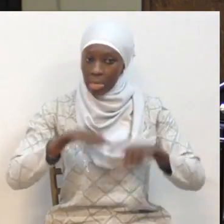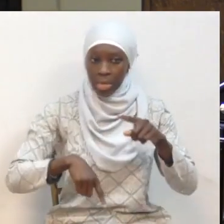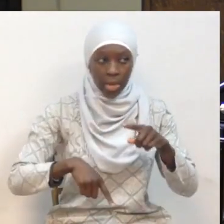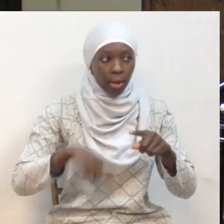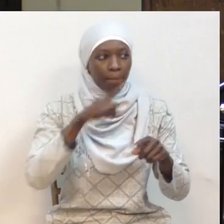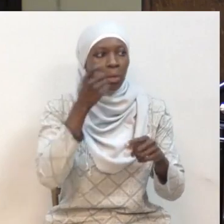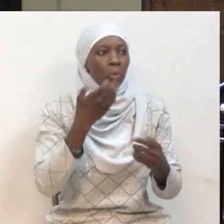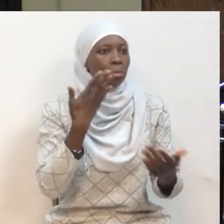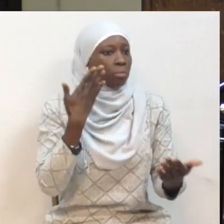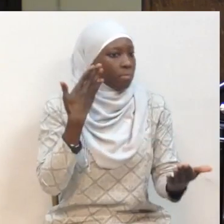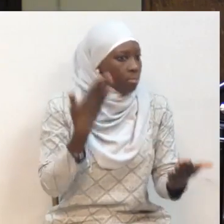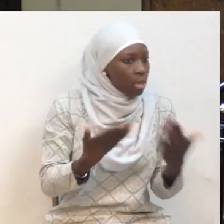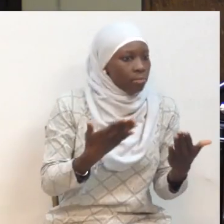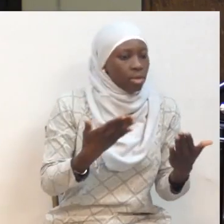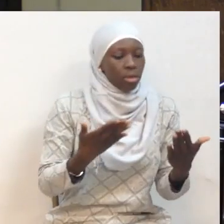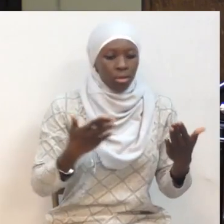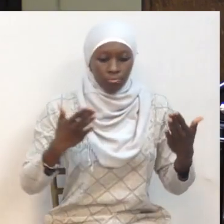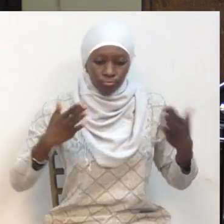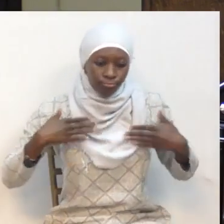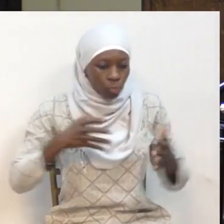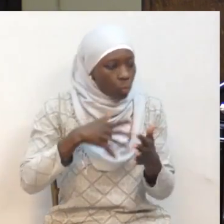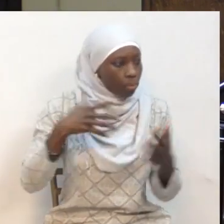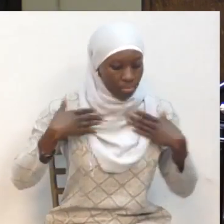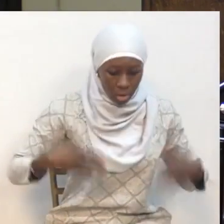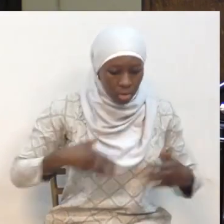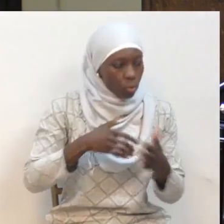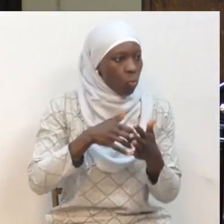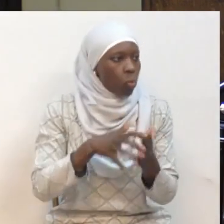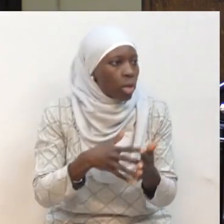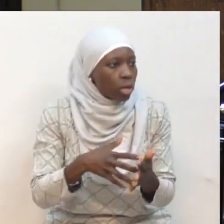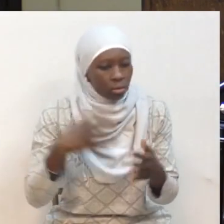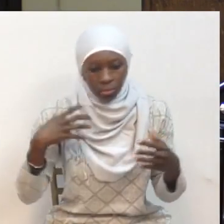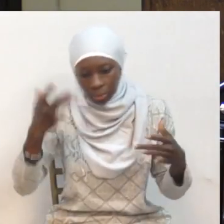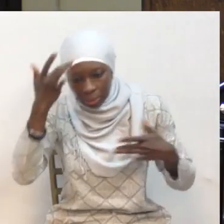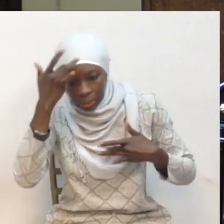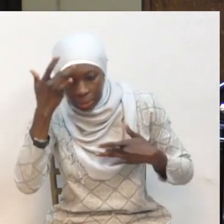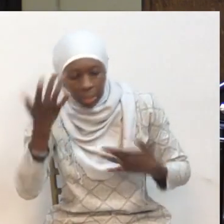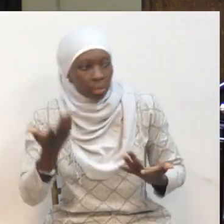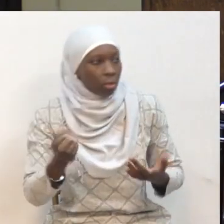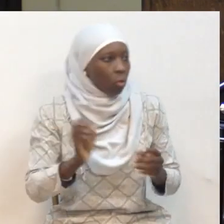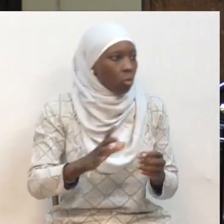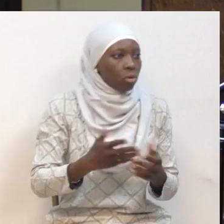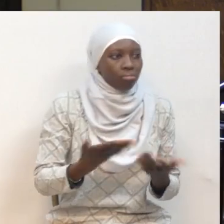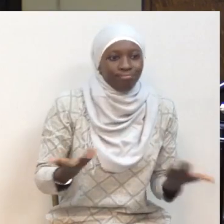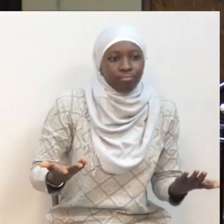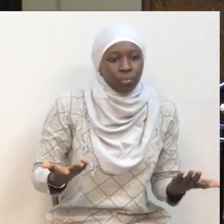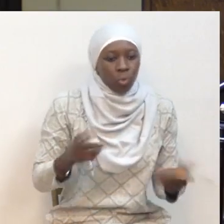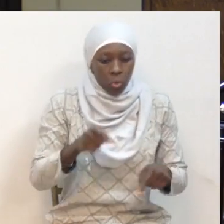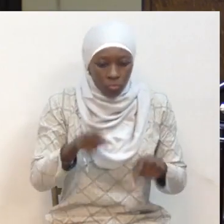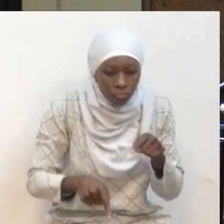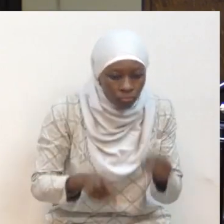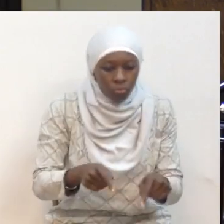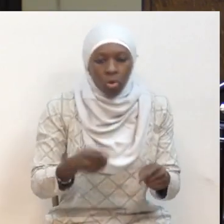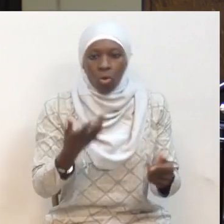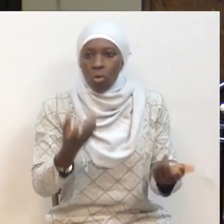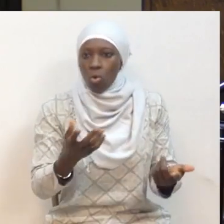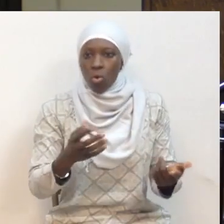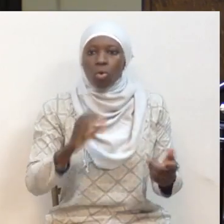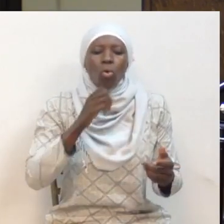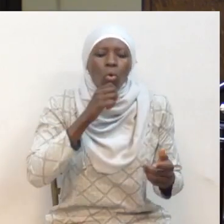people, categories of people in the community, the sick, the limping, and the elderly, those who cannot really